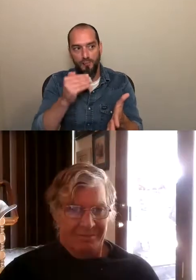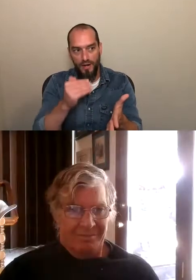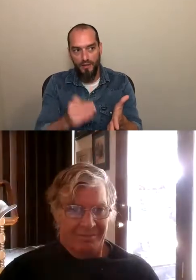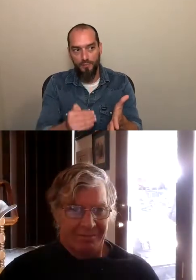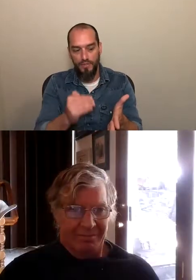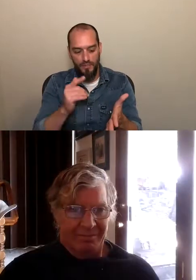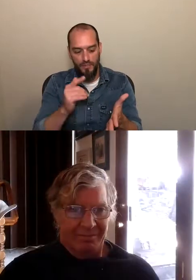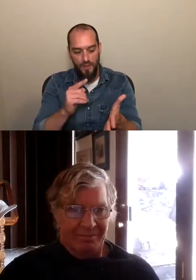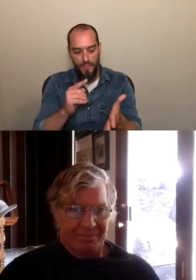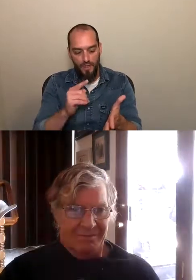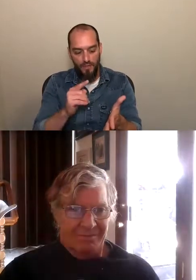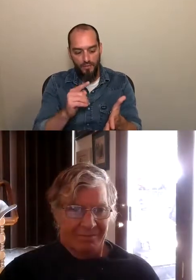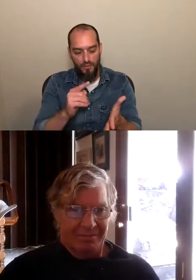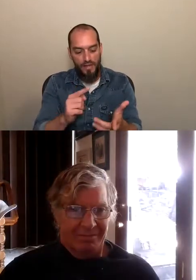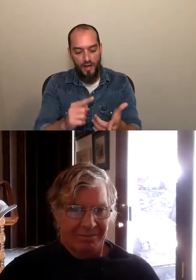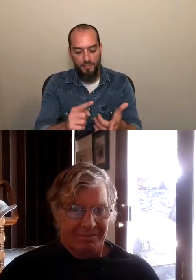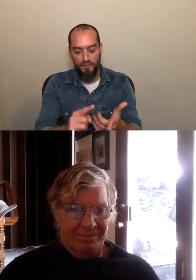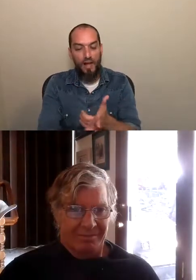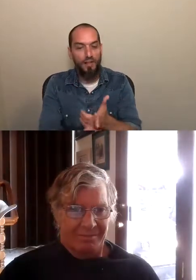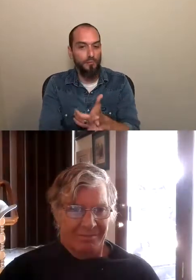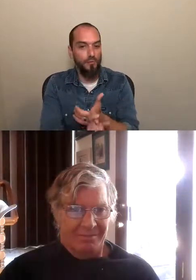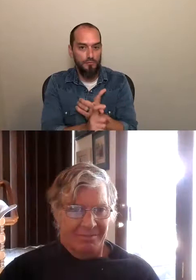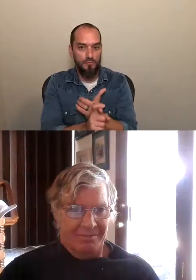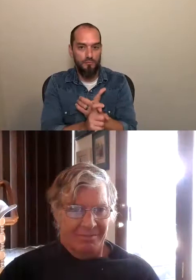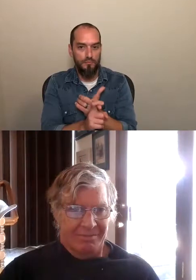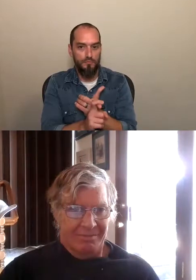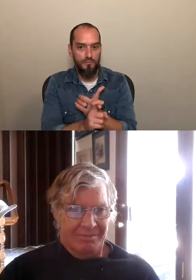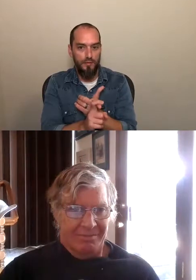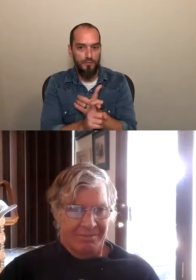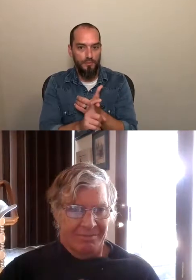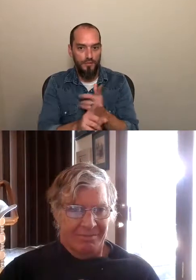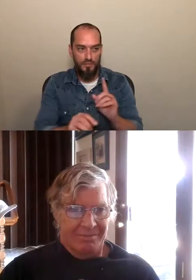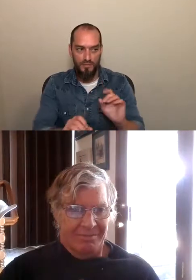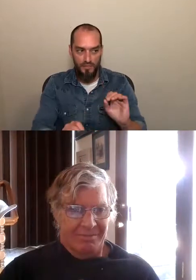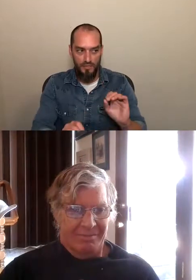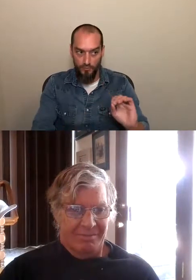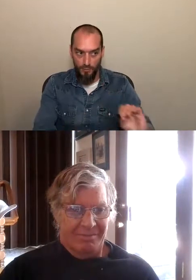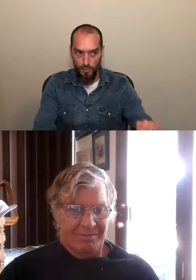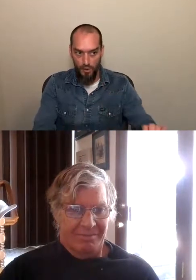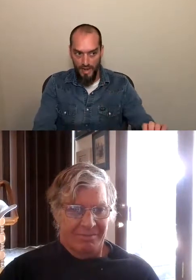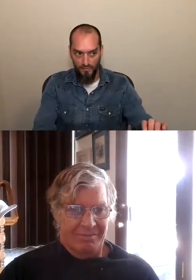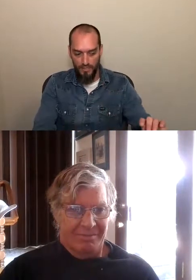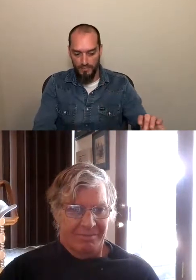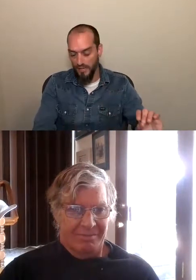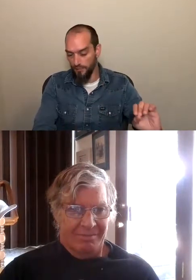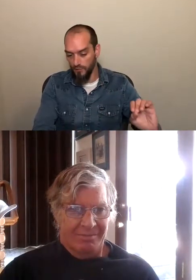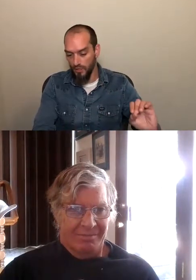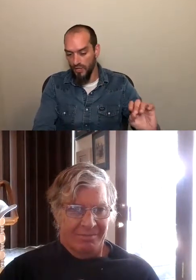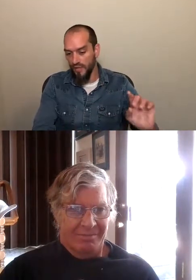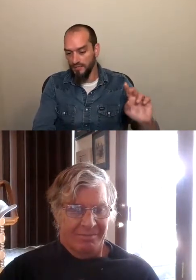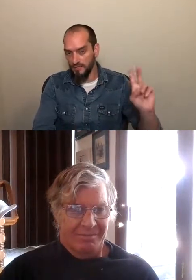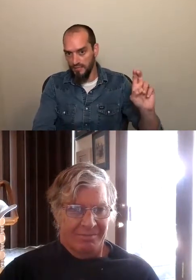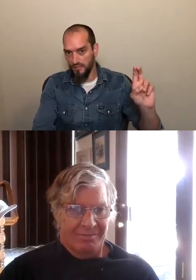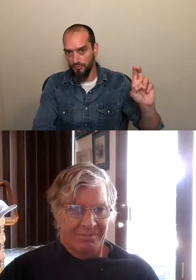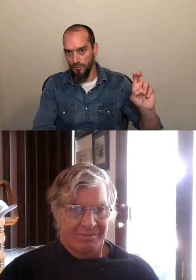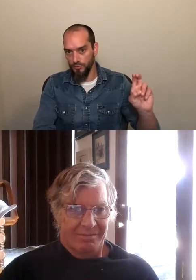hire my company, they hire me to find the mold. So I'm not just gonna perform a wall cavity sample